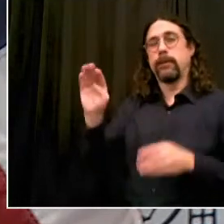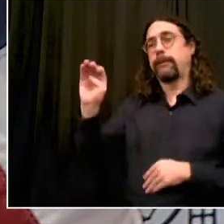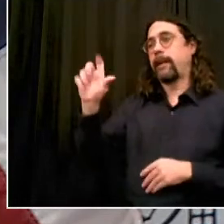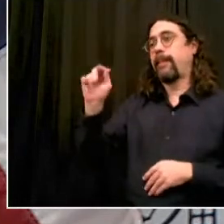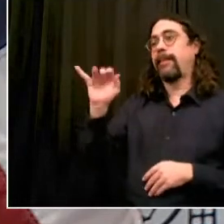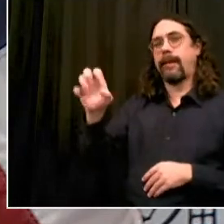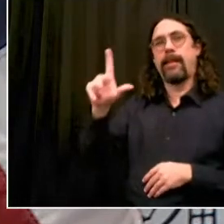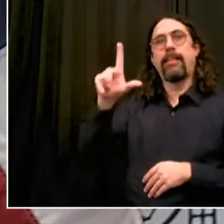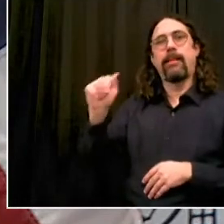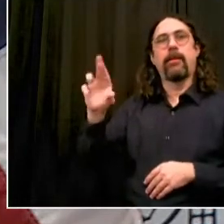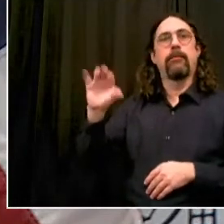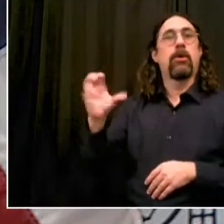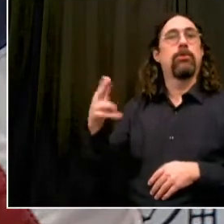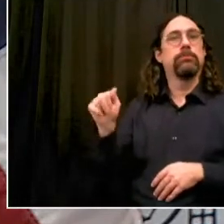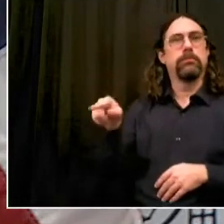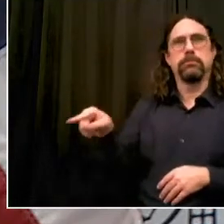safe.